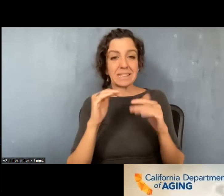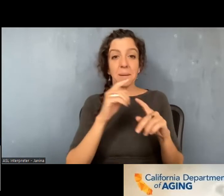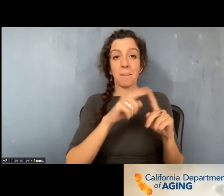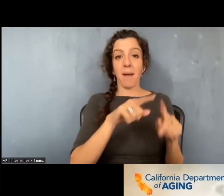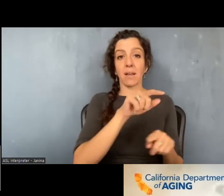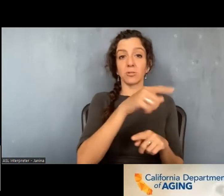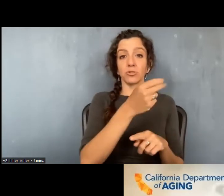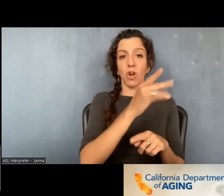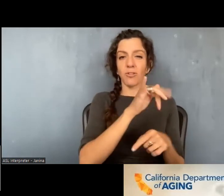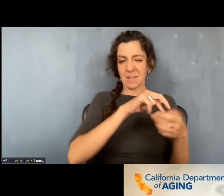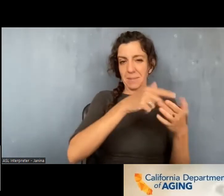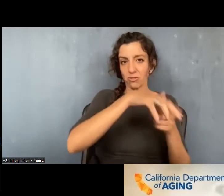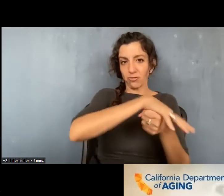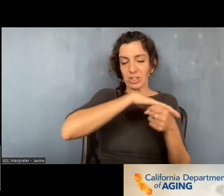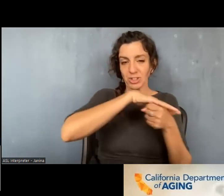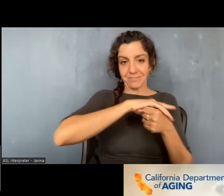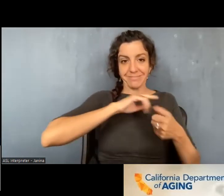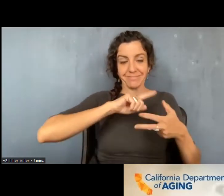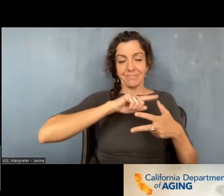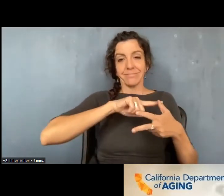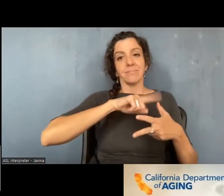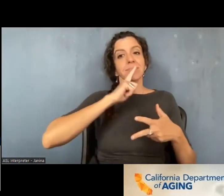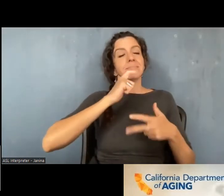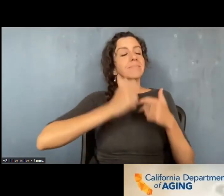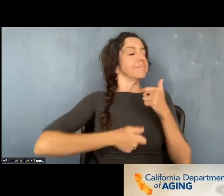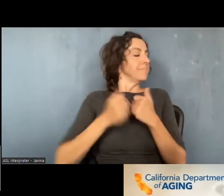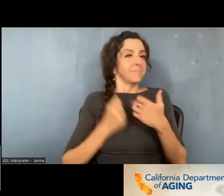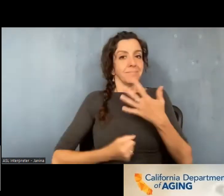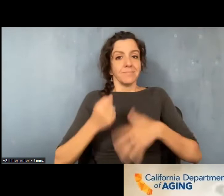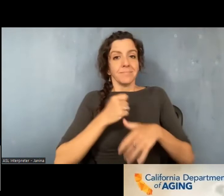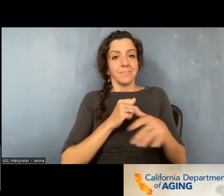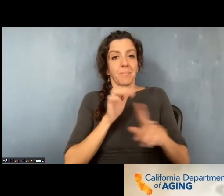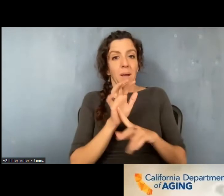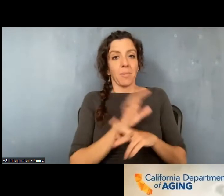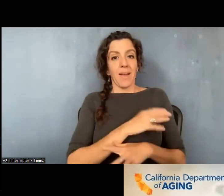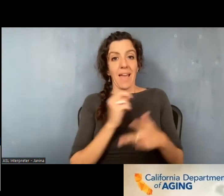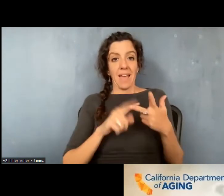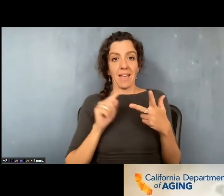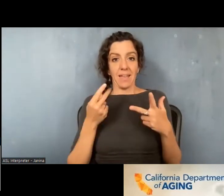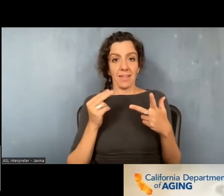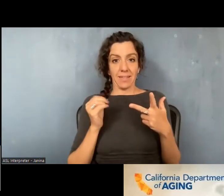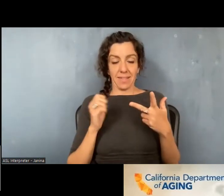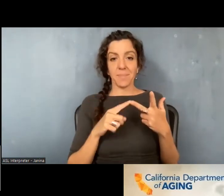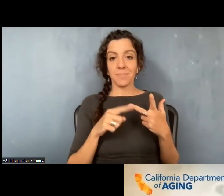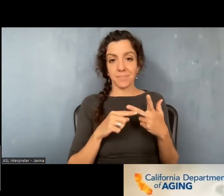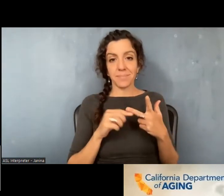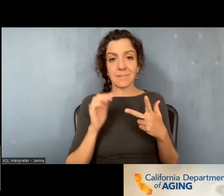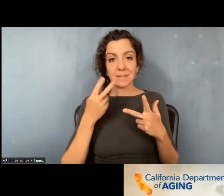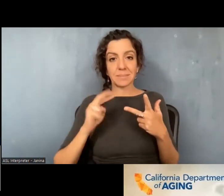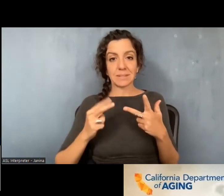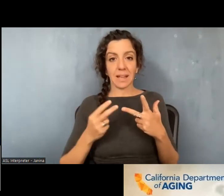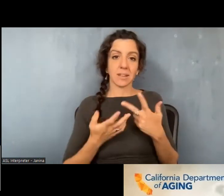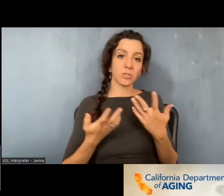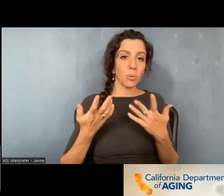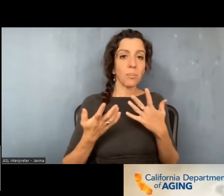geography is one of the front runners, and also by theme. So we'll take a look at that. Maybe we do it by geography